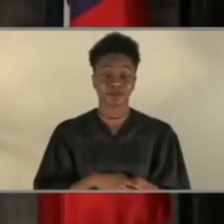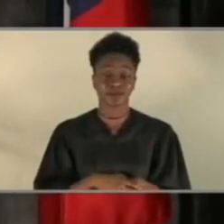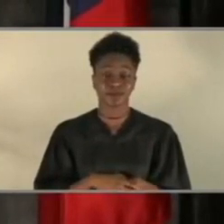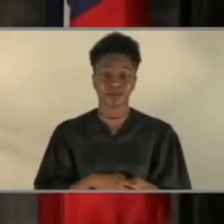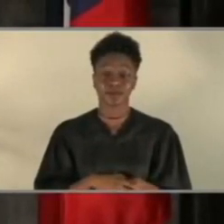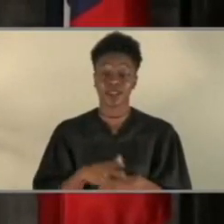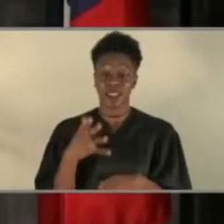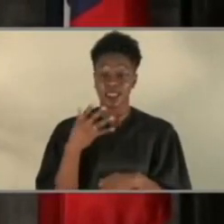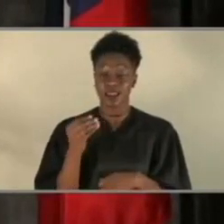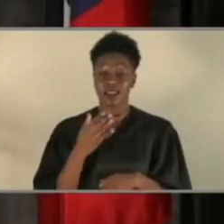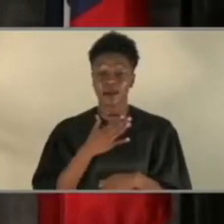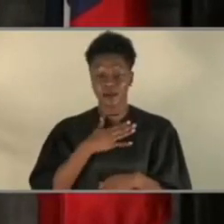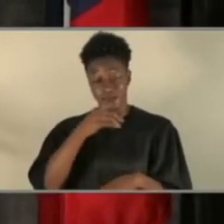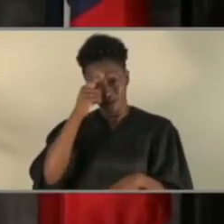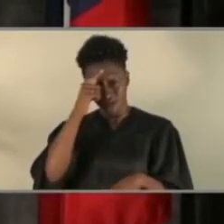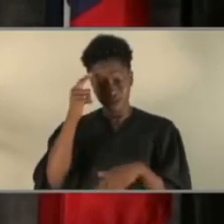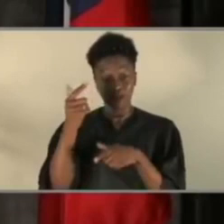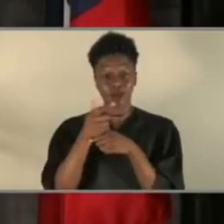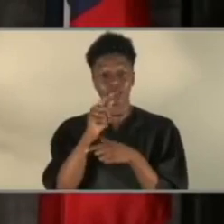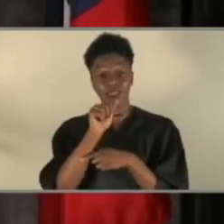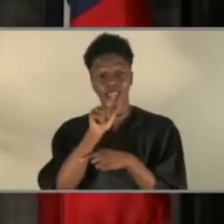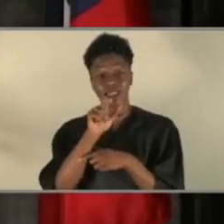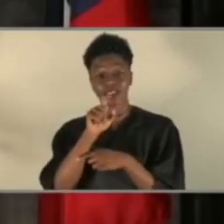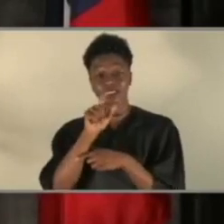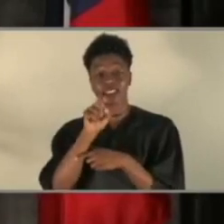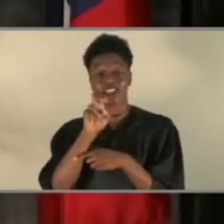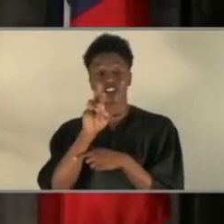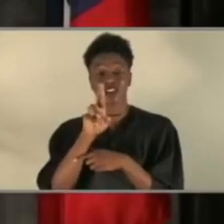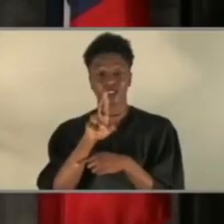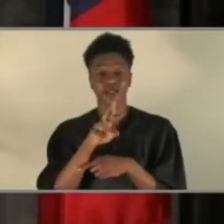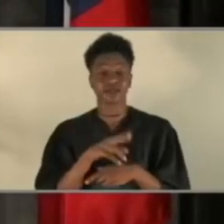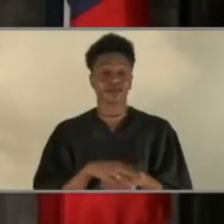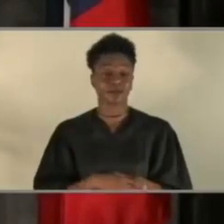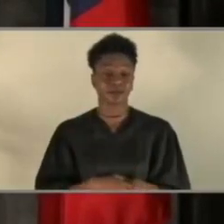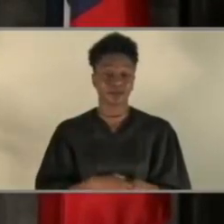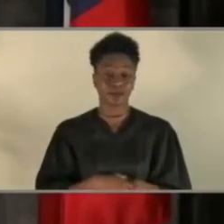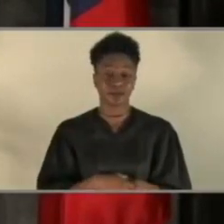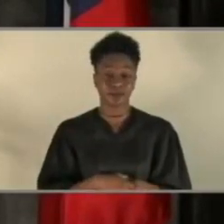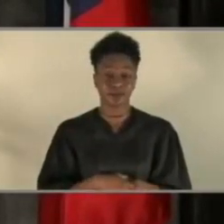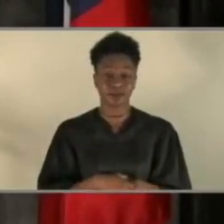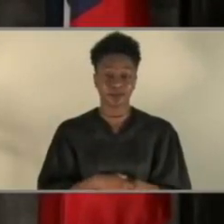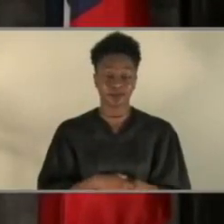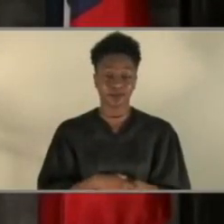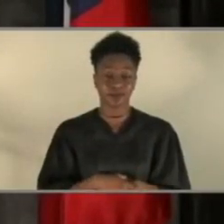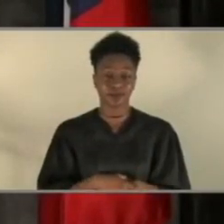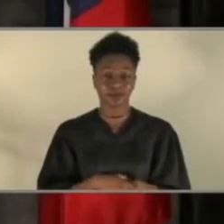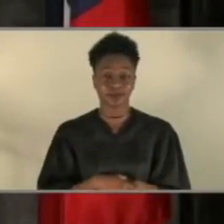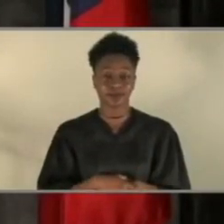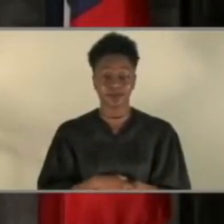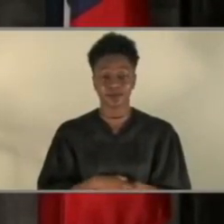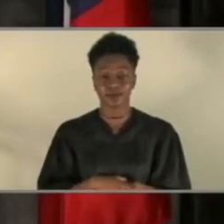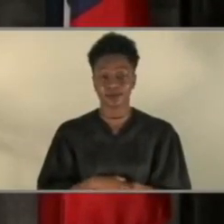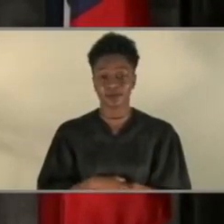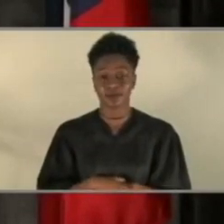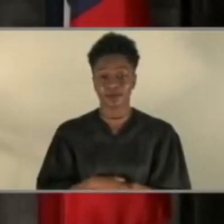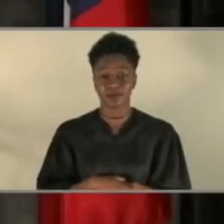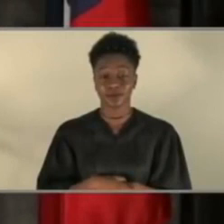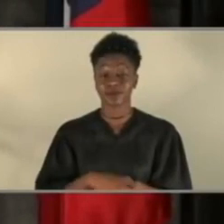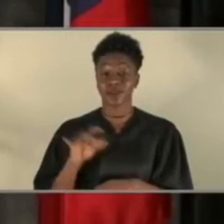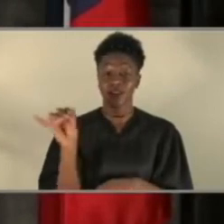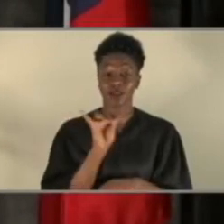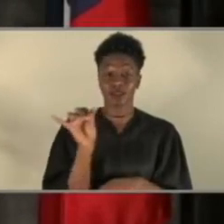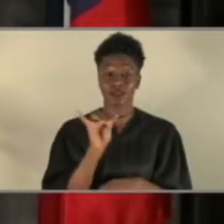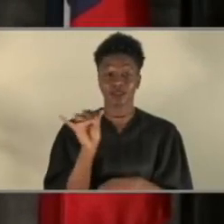hermano mayor, Eduardo Alexander, porque ha tenido que dejar muchas cosas atrás para yo estar aquí.